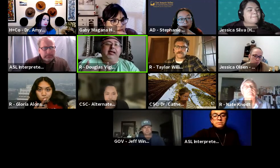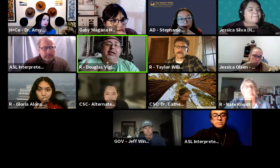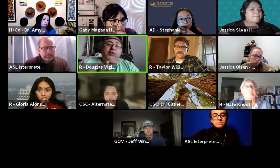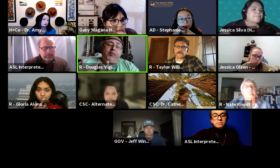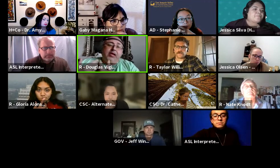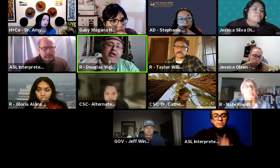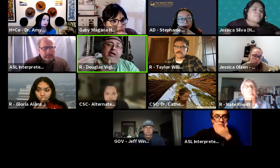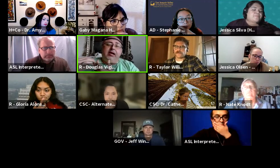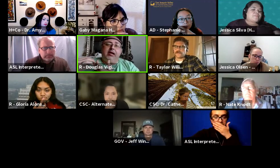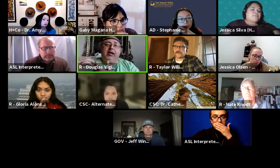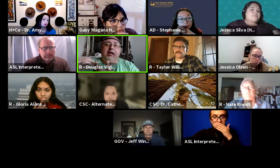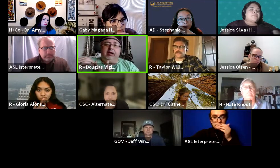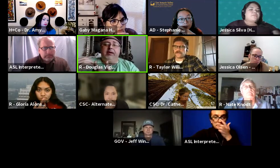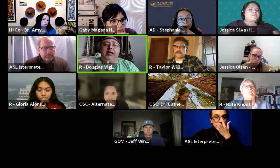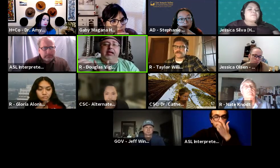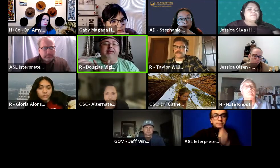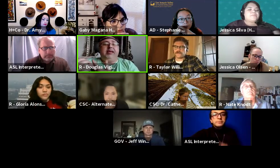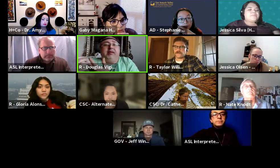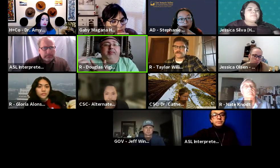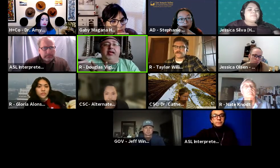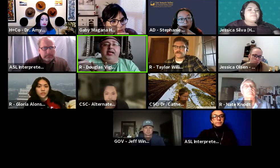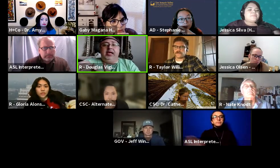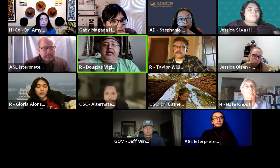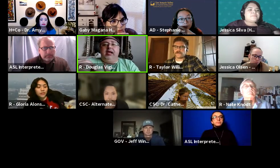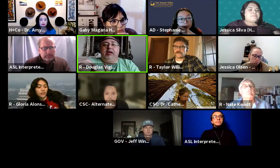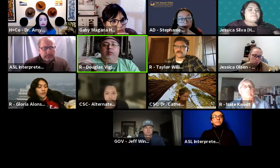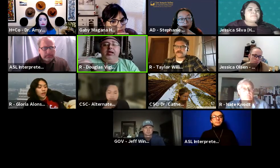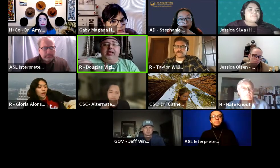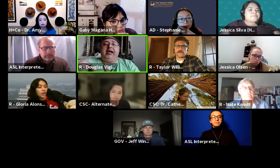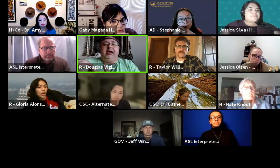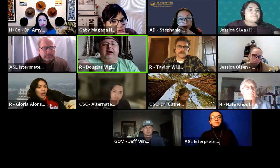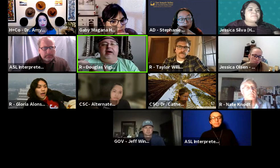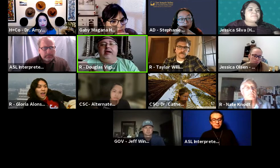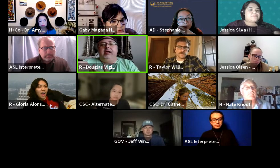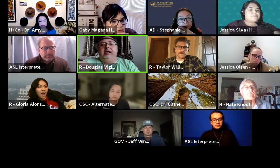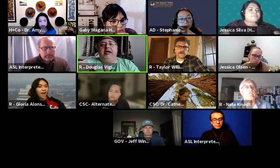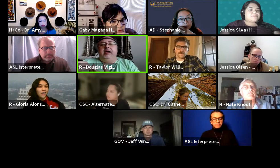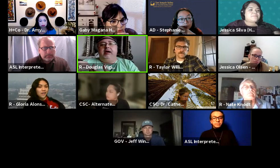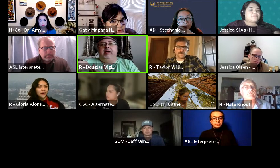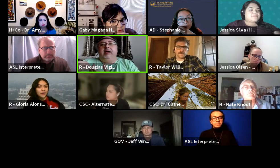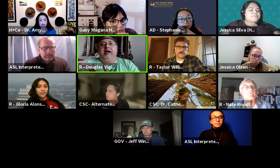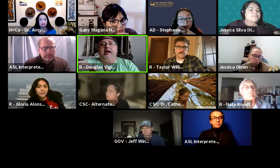in my situation have a disability? With that is